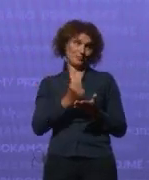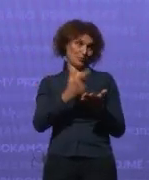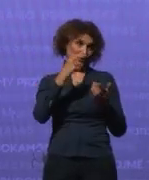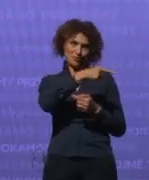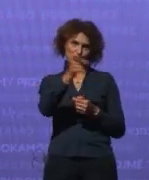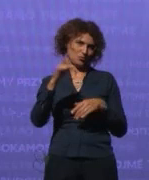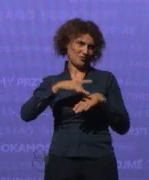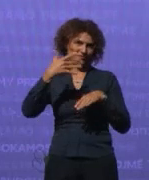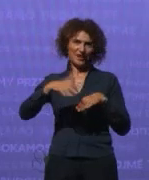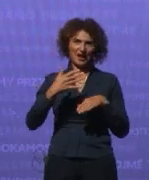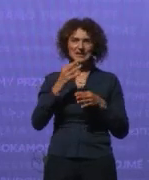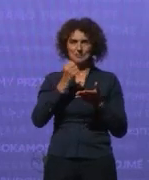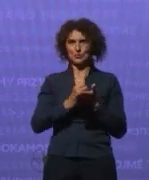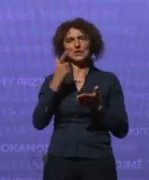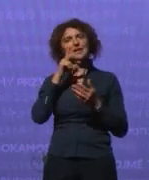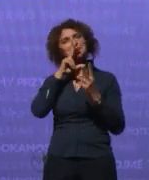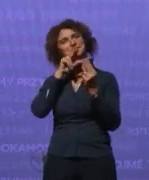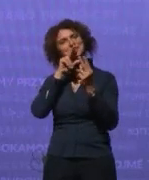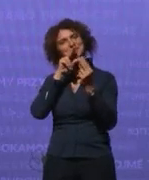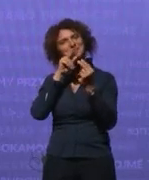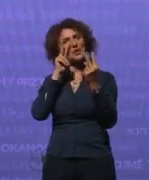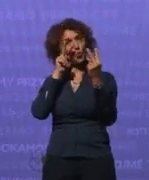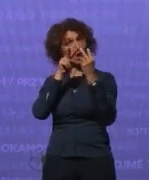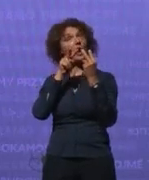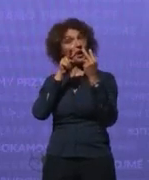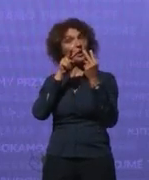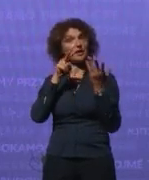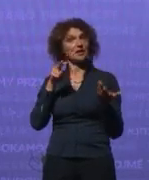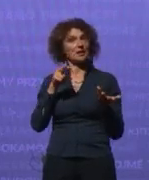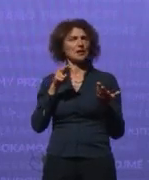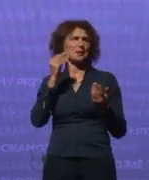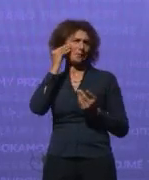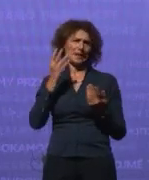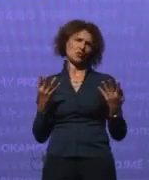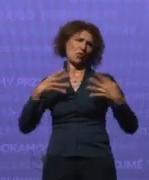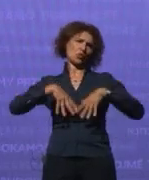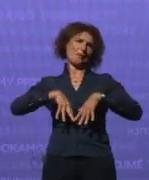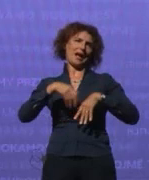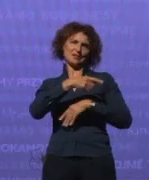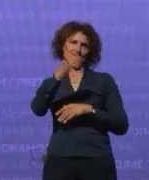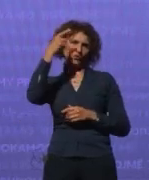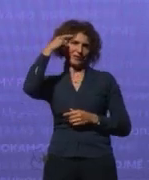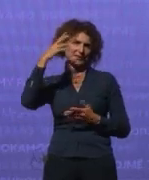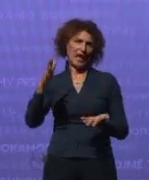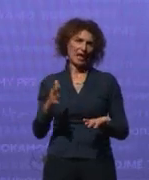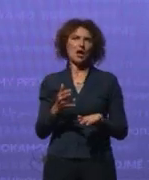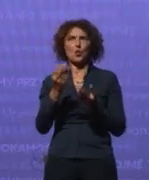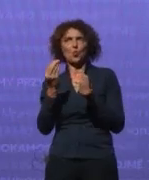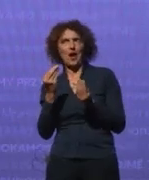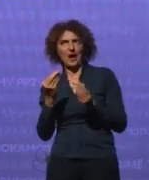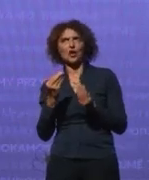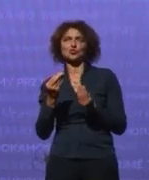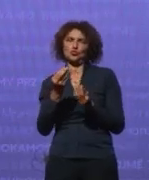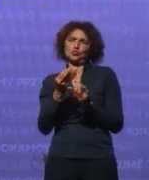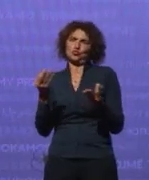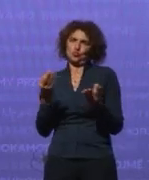very automatically when you interact with others. You know when it's comfortable in terms of the duration